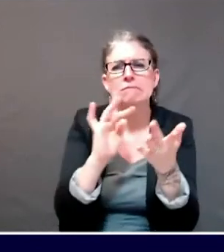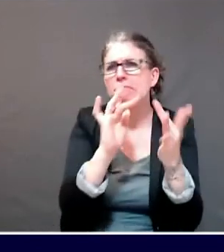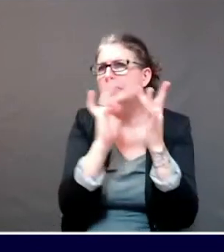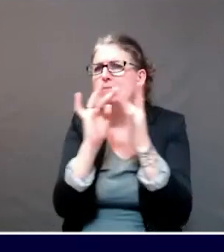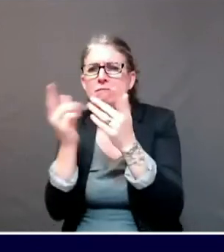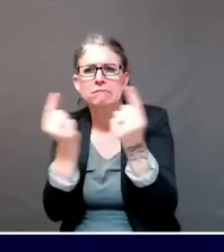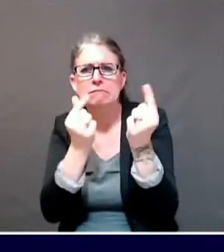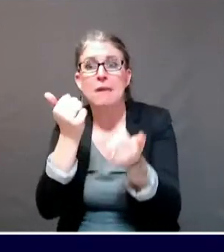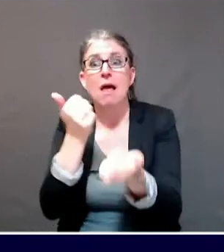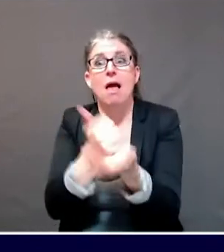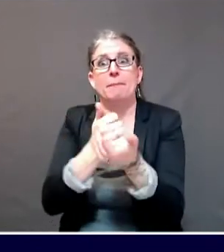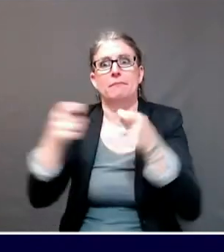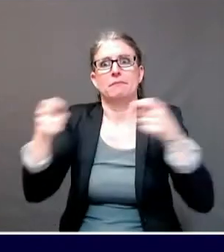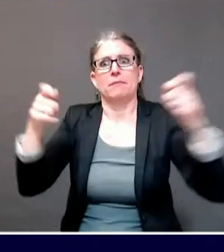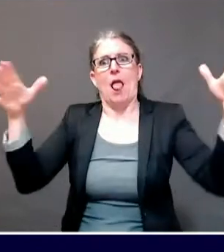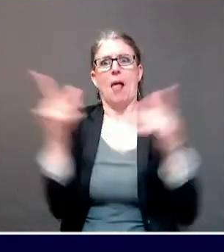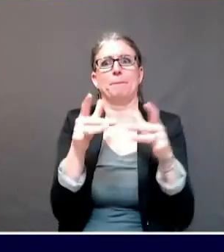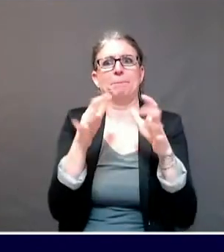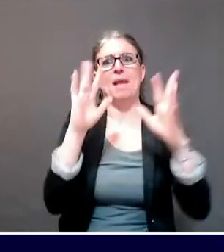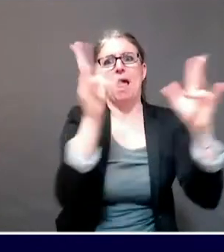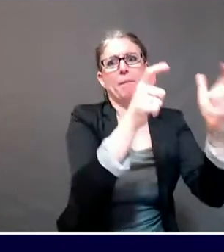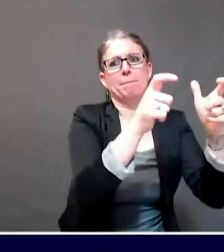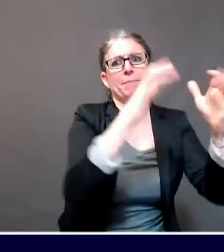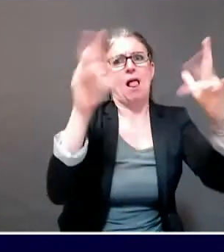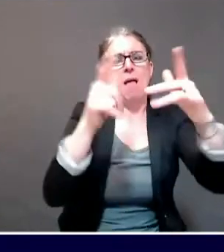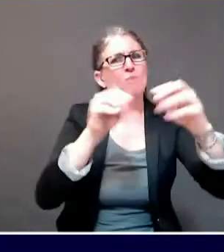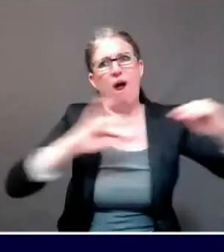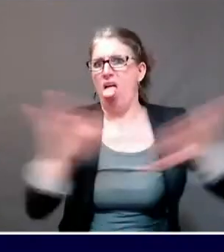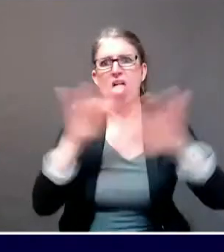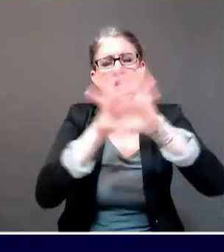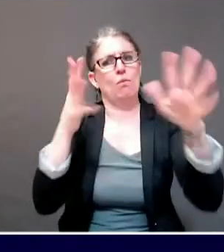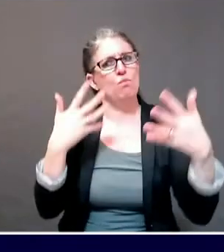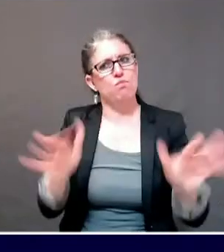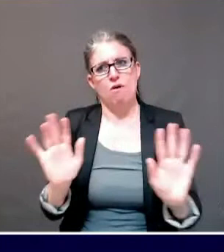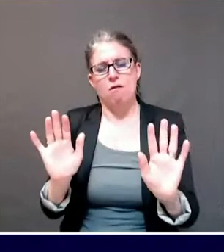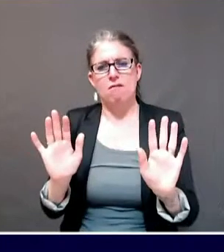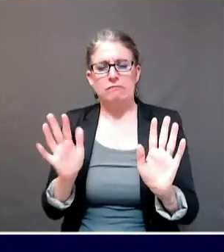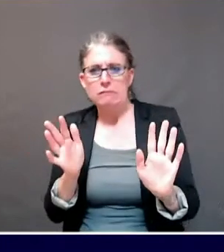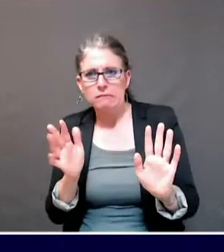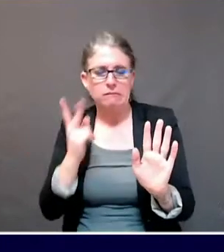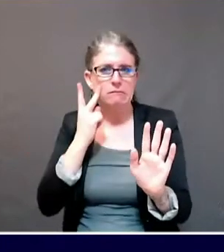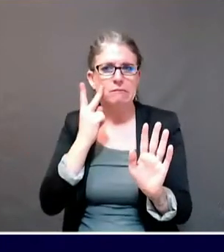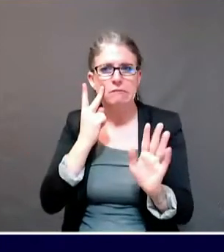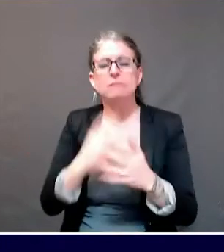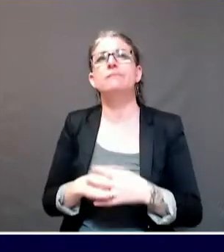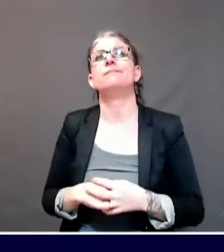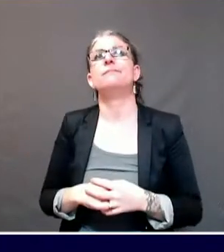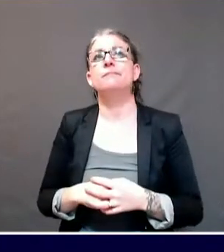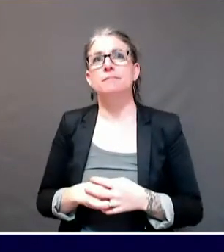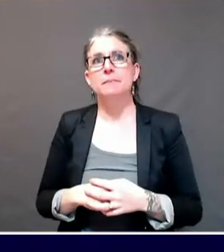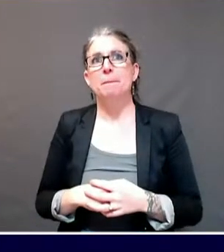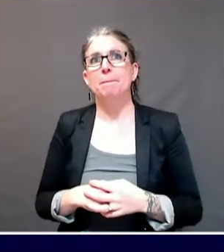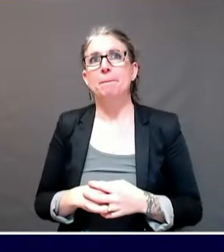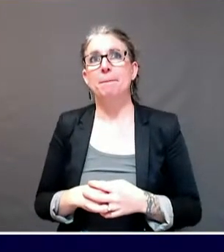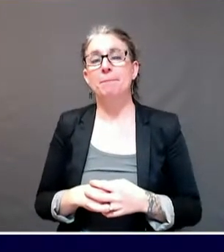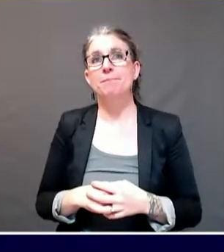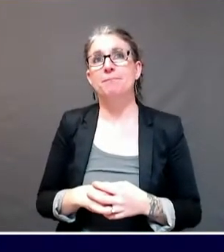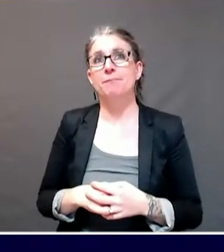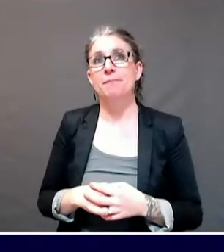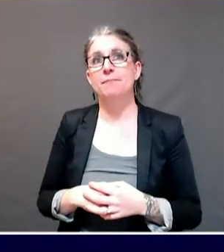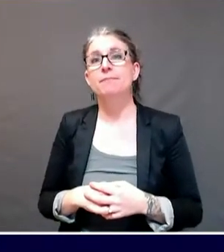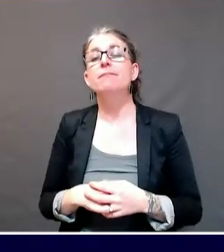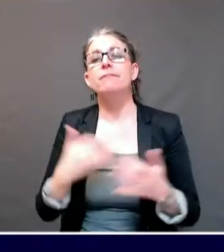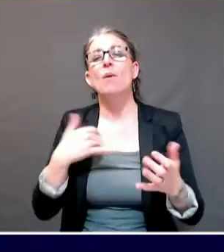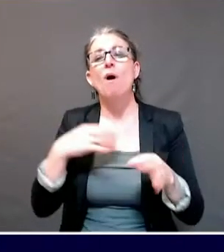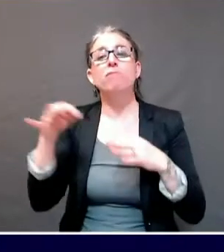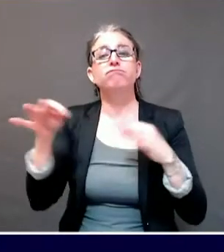control. And finally, I'd like to talk a little bit about where we stand with respect to vaccinations.